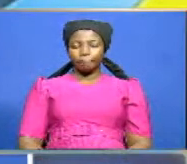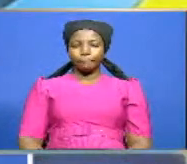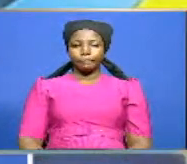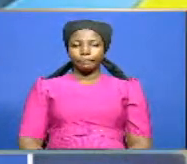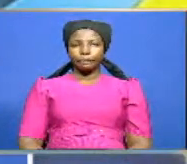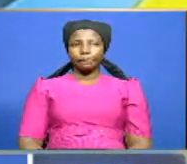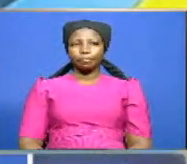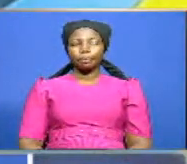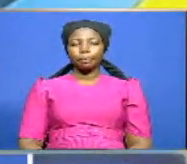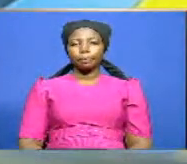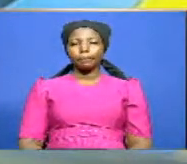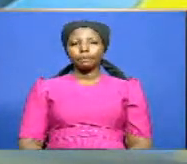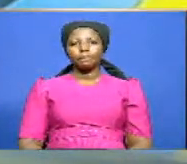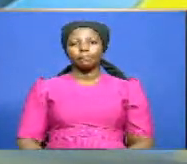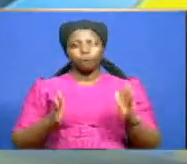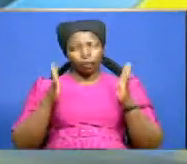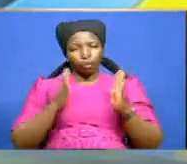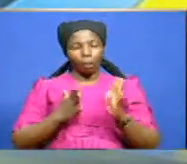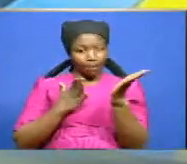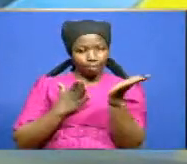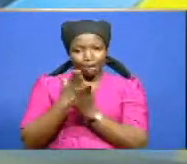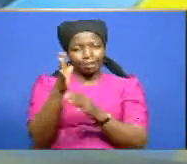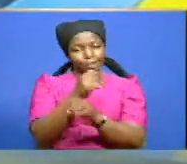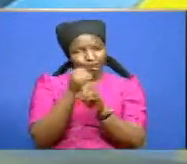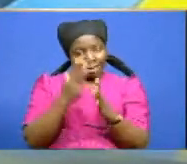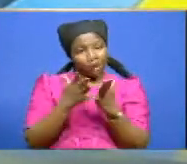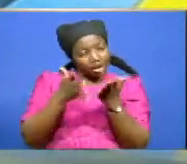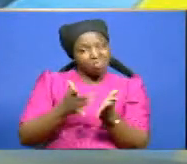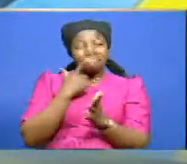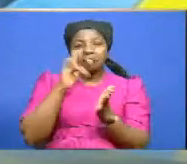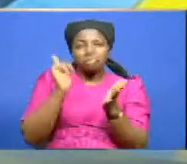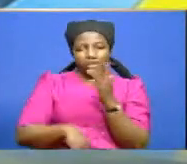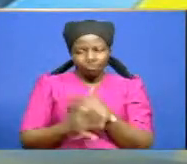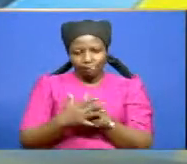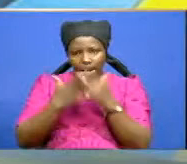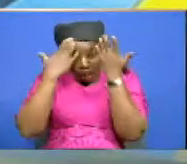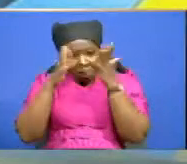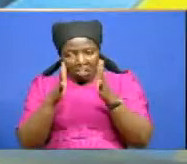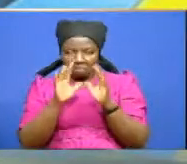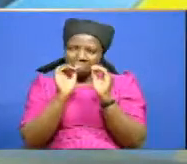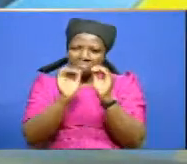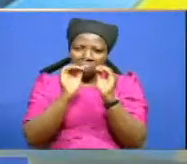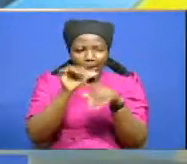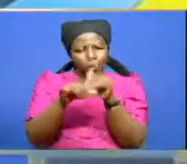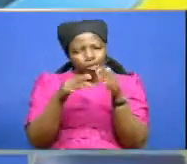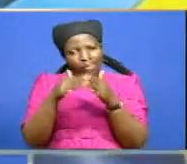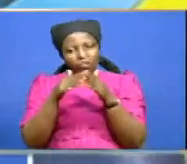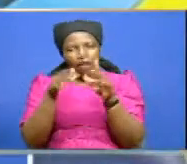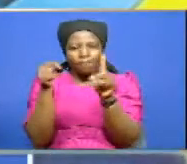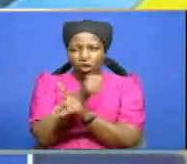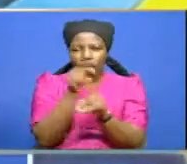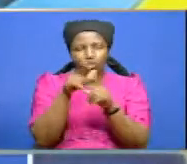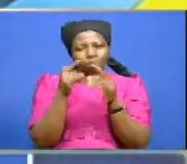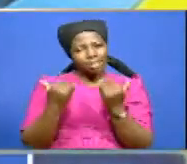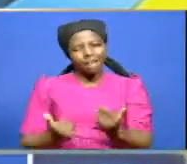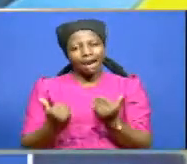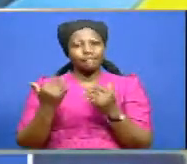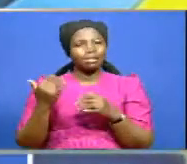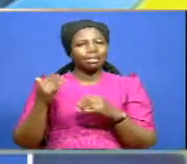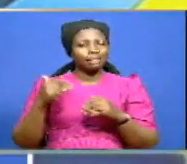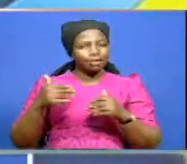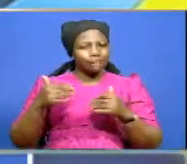Away from that, human rights stakeholders now say lack of awareness on sexual violations among teenagers has led to the